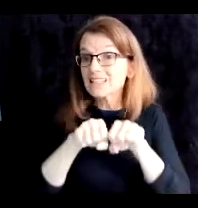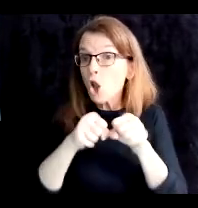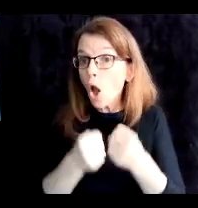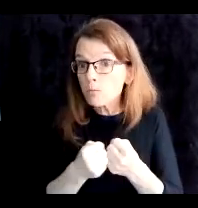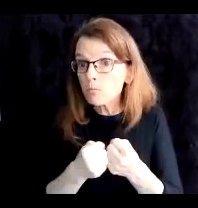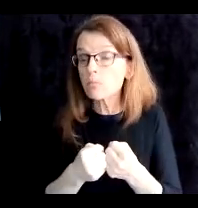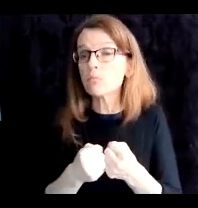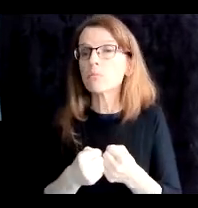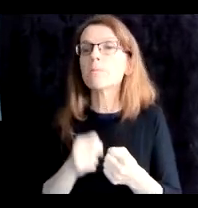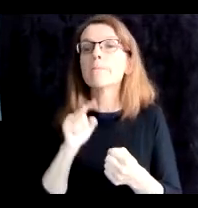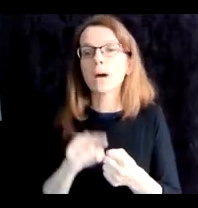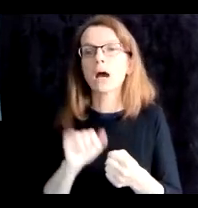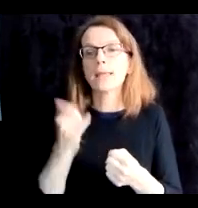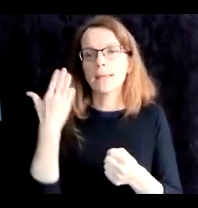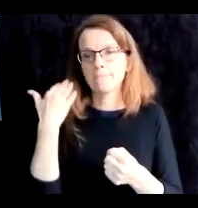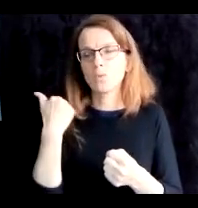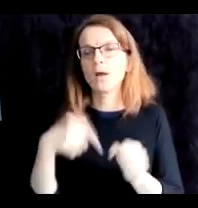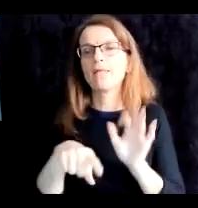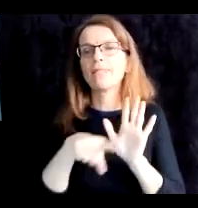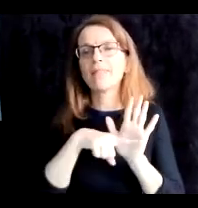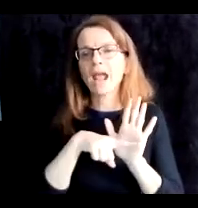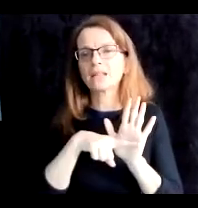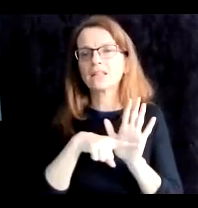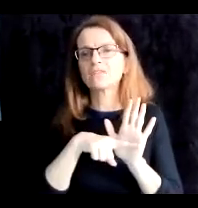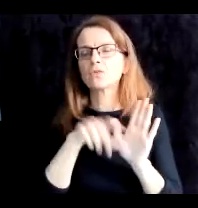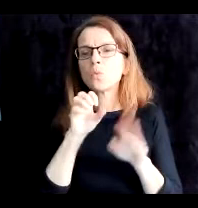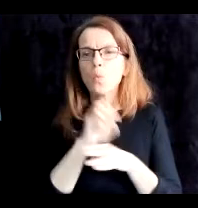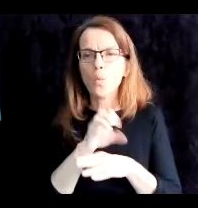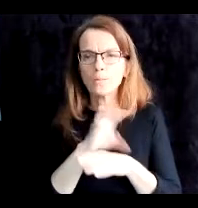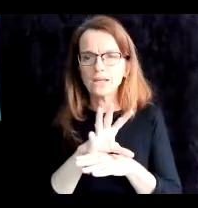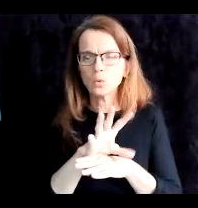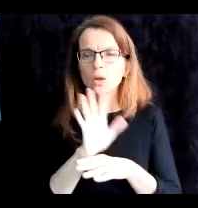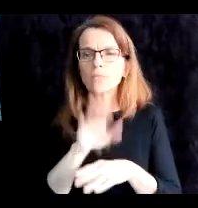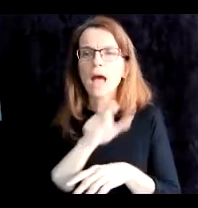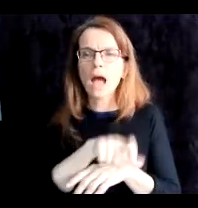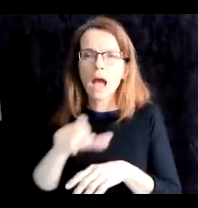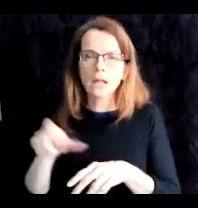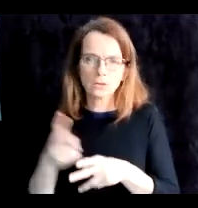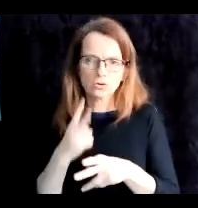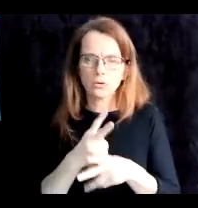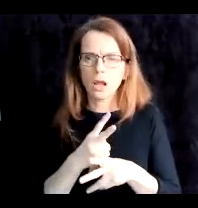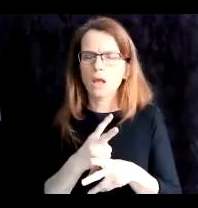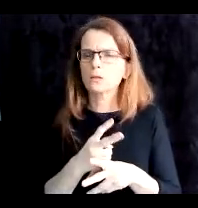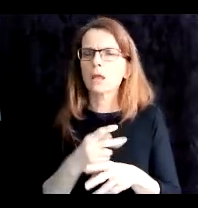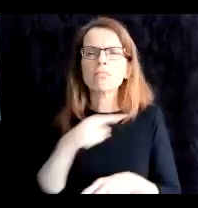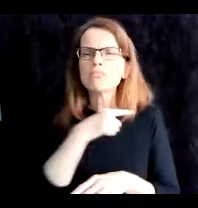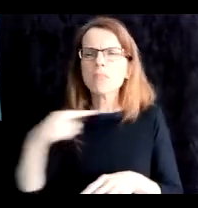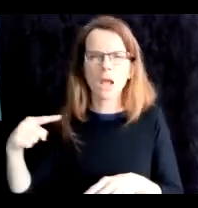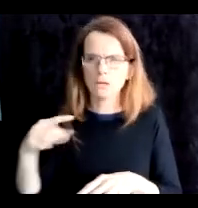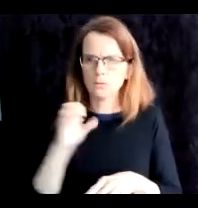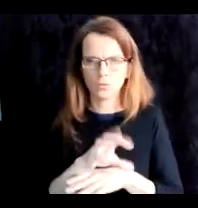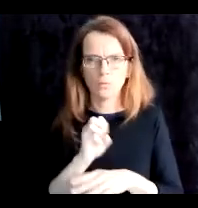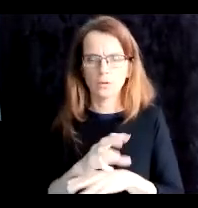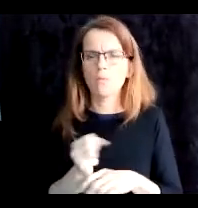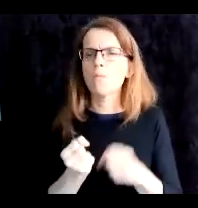the details, but I will just mention that nowadays, the ratio between Greek debts and GDP